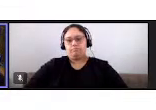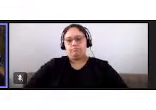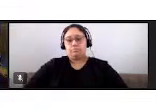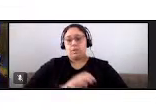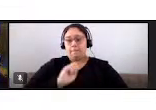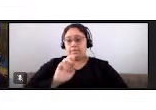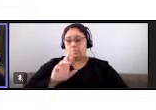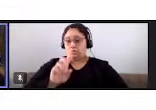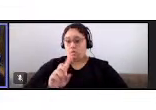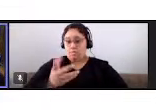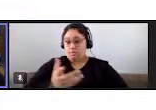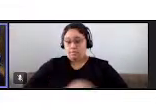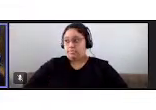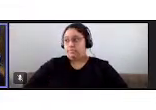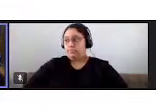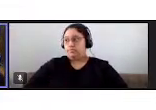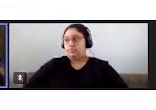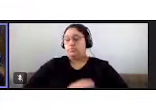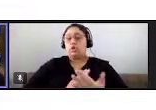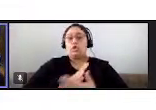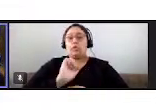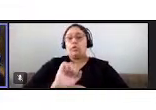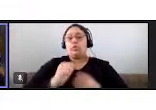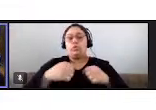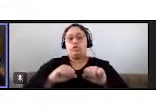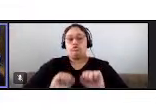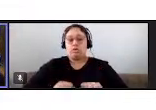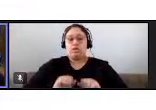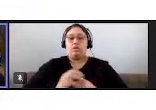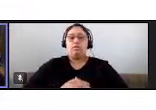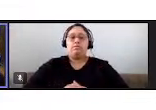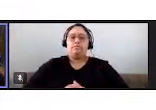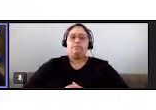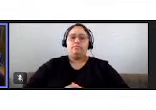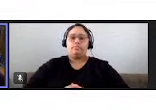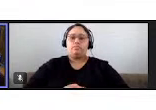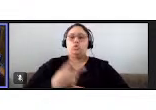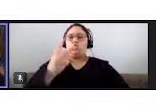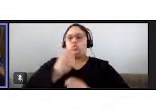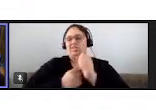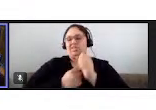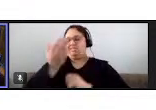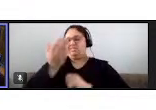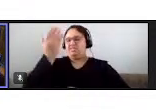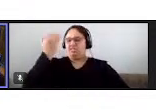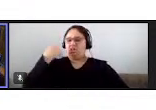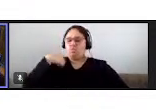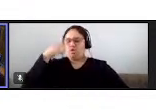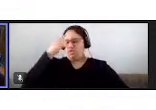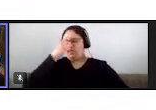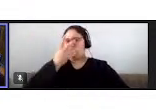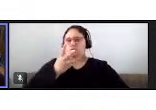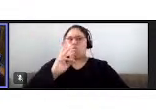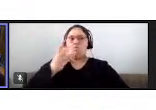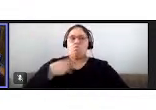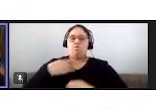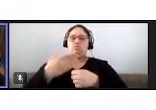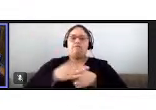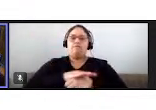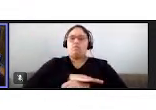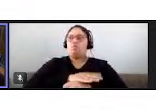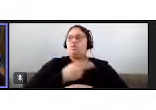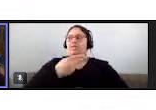Dolman? To you, Chair. Chair, I think 2 years ago, there was a full